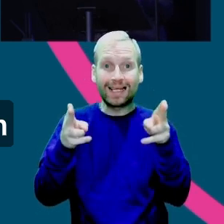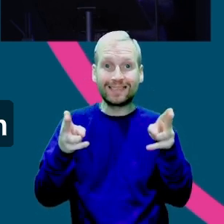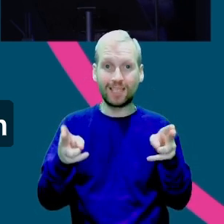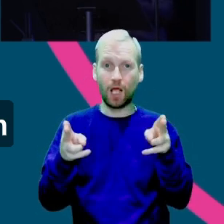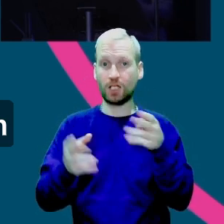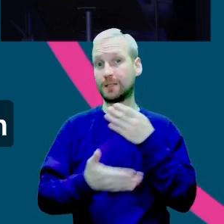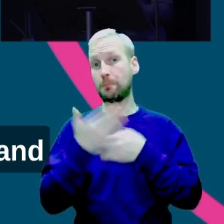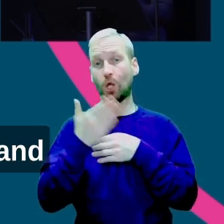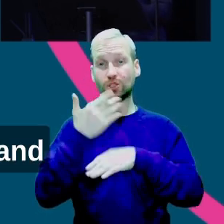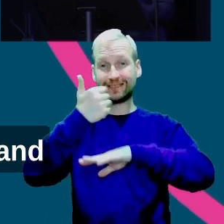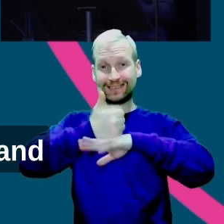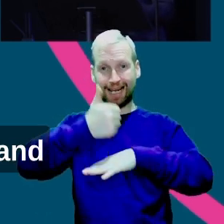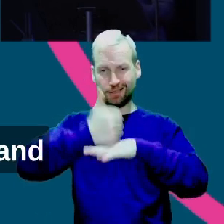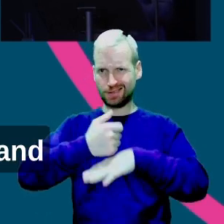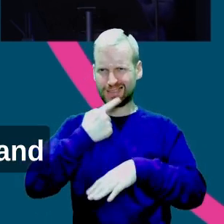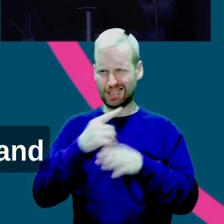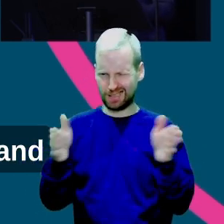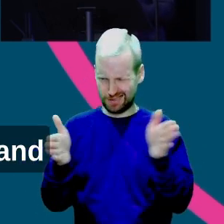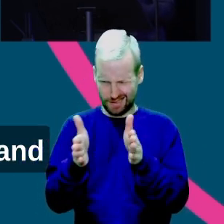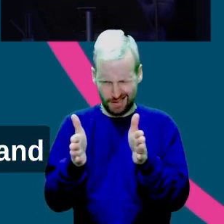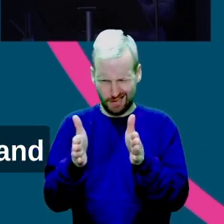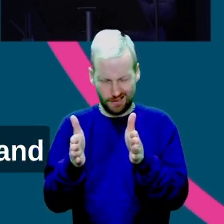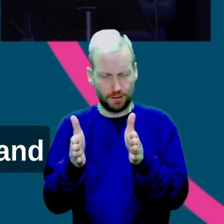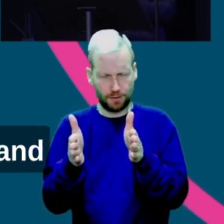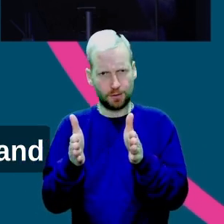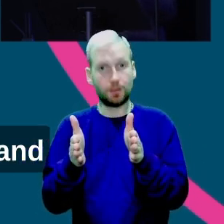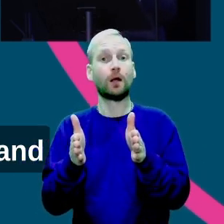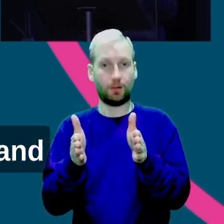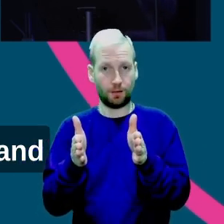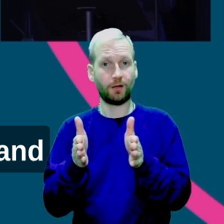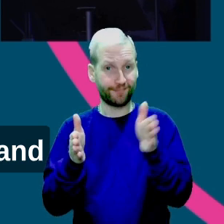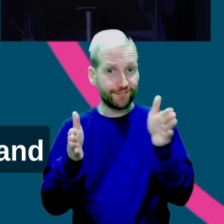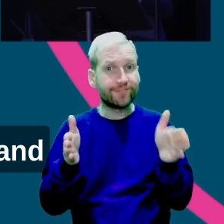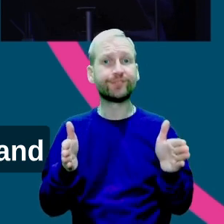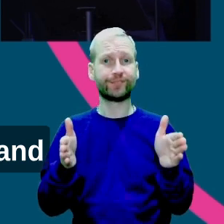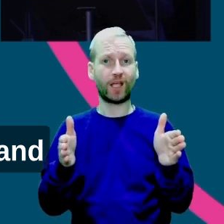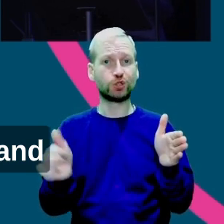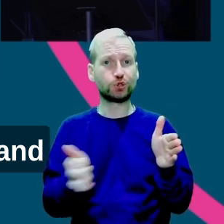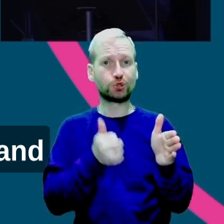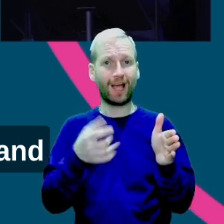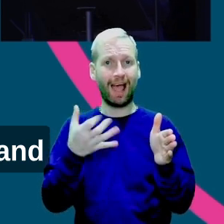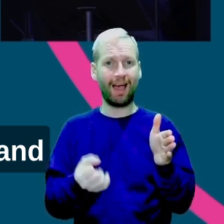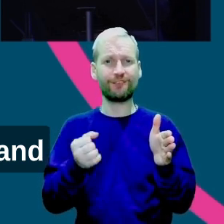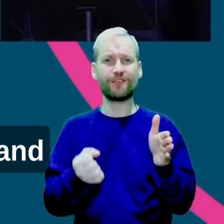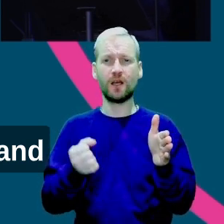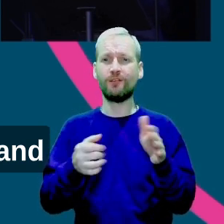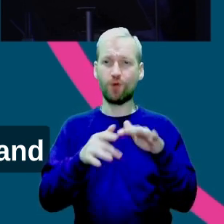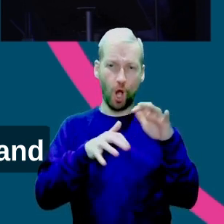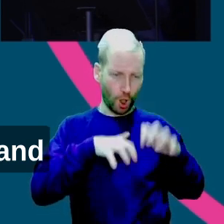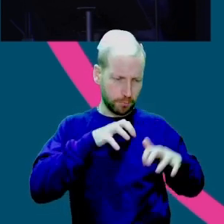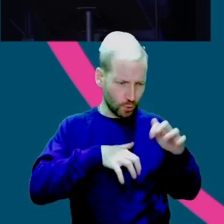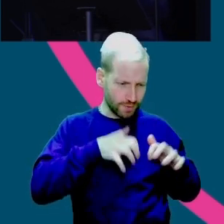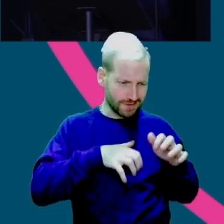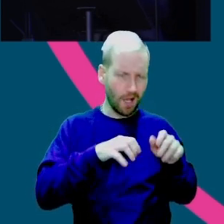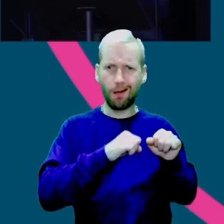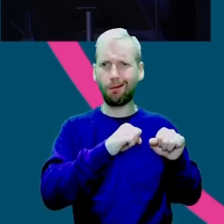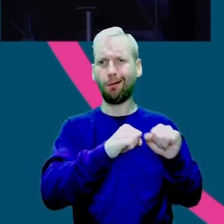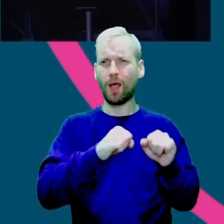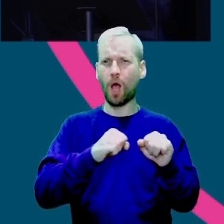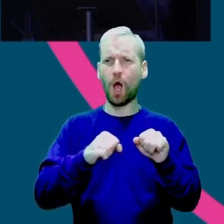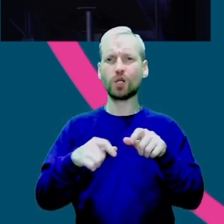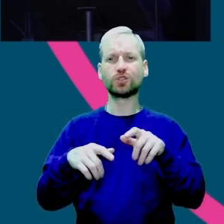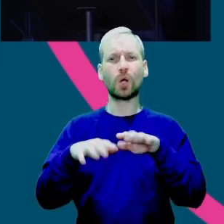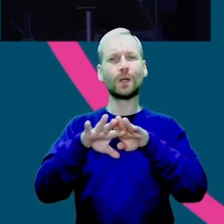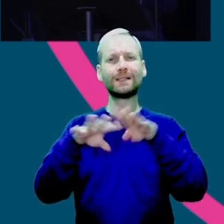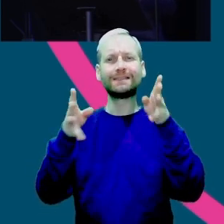modern standards, and that allows this space for a sort of computer and a desk for